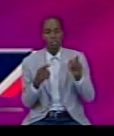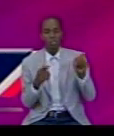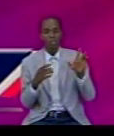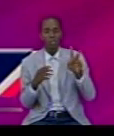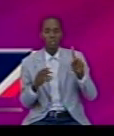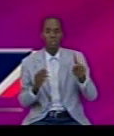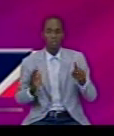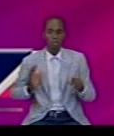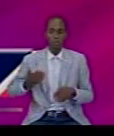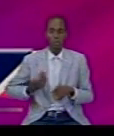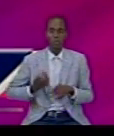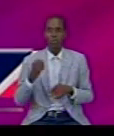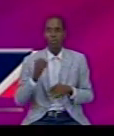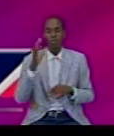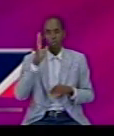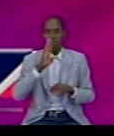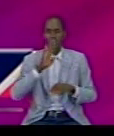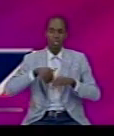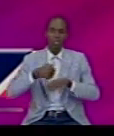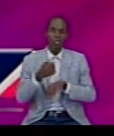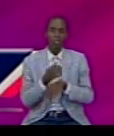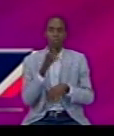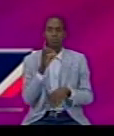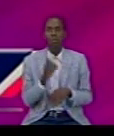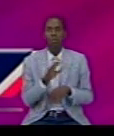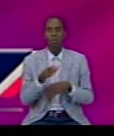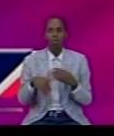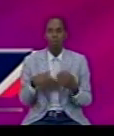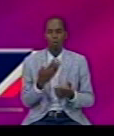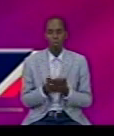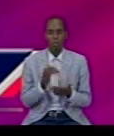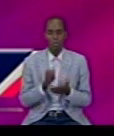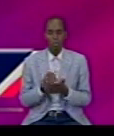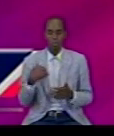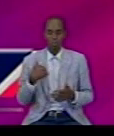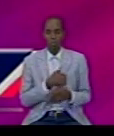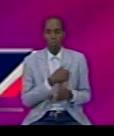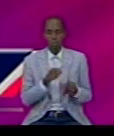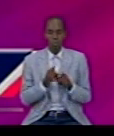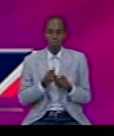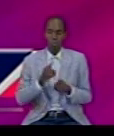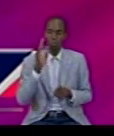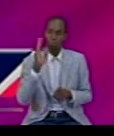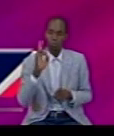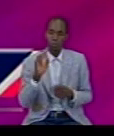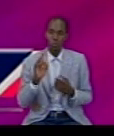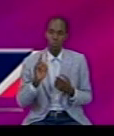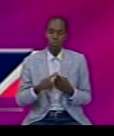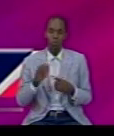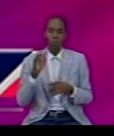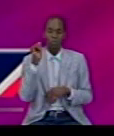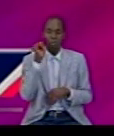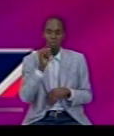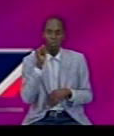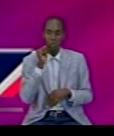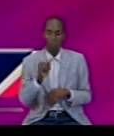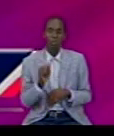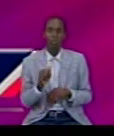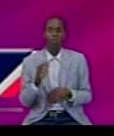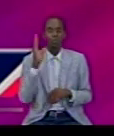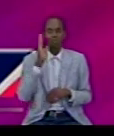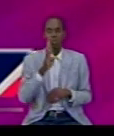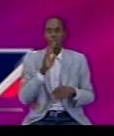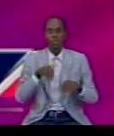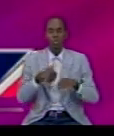souls, they will be established. Those that we are preaching to on a daily basis, they will be established. God will